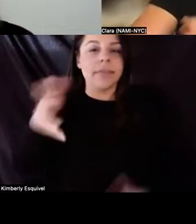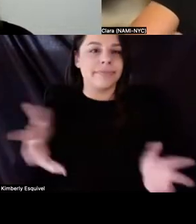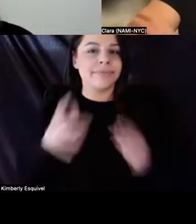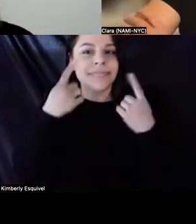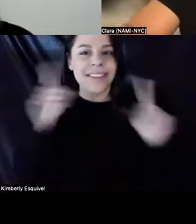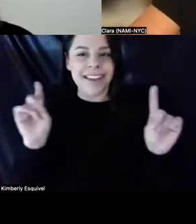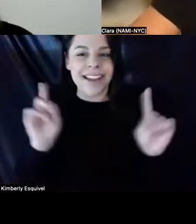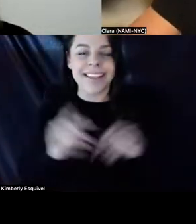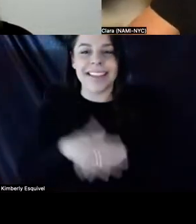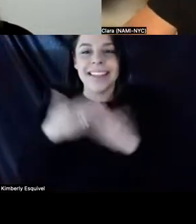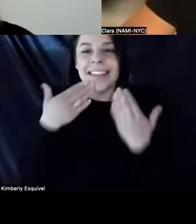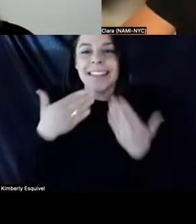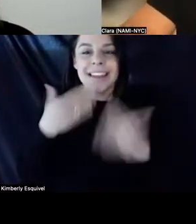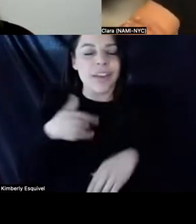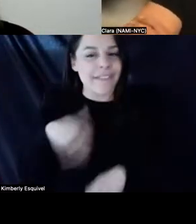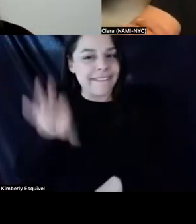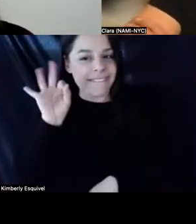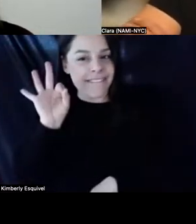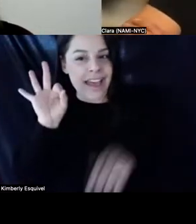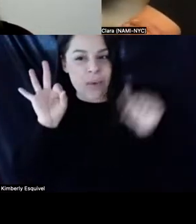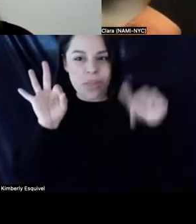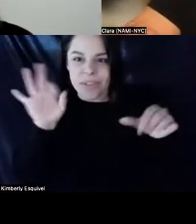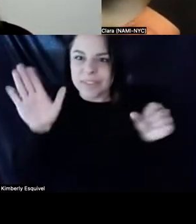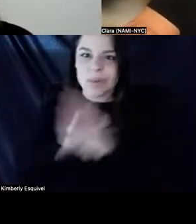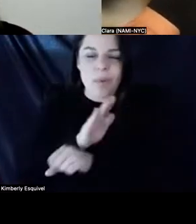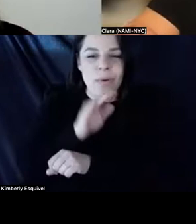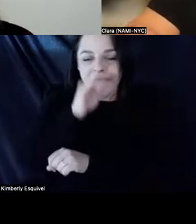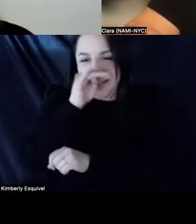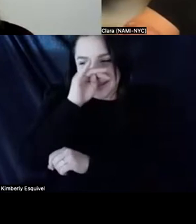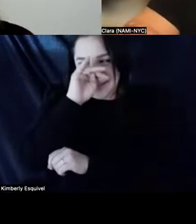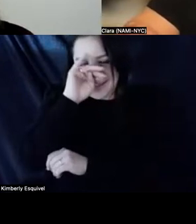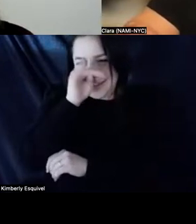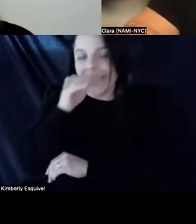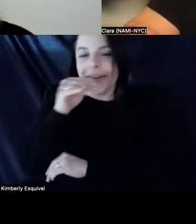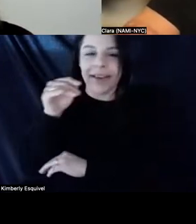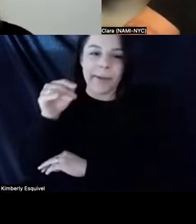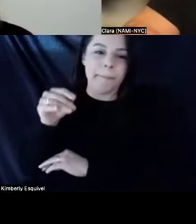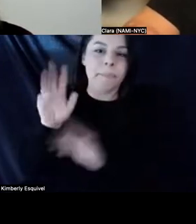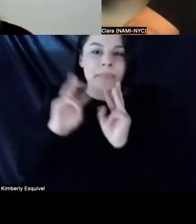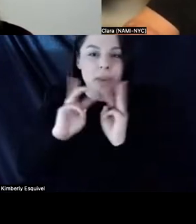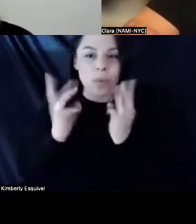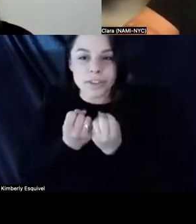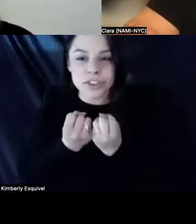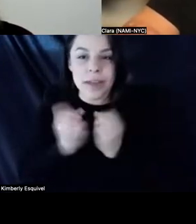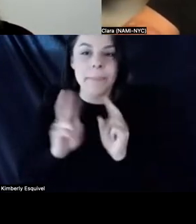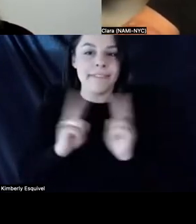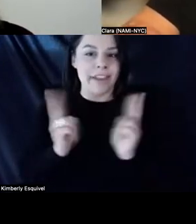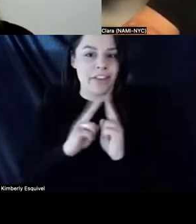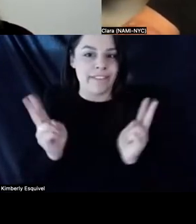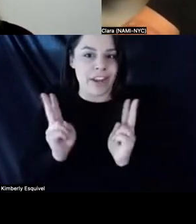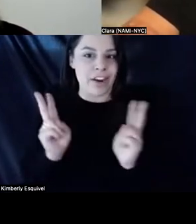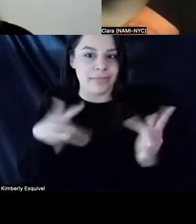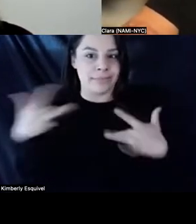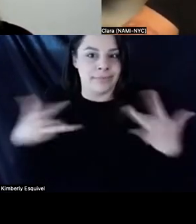Okay. Thank you. I found this whole, uh, uh, workshop very invigorating